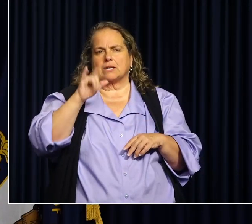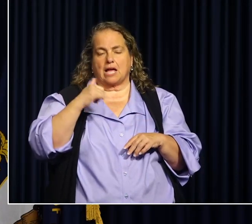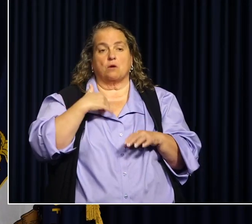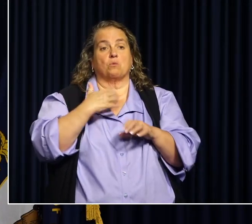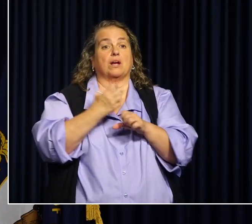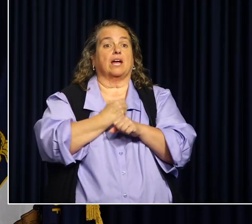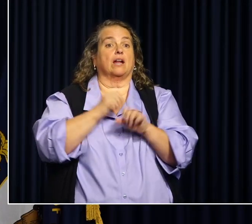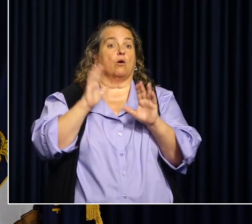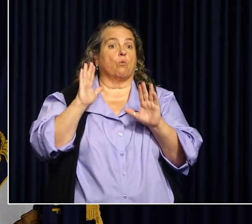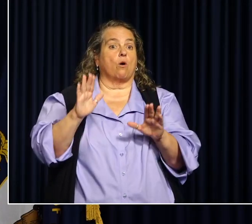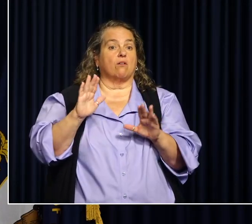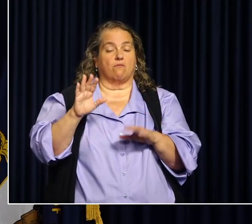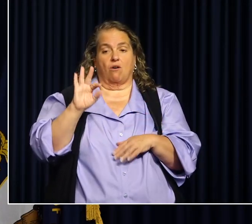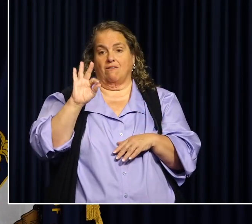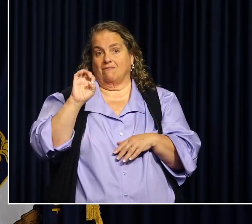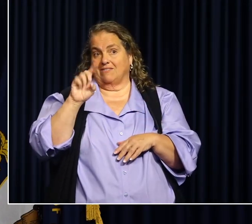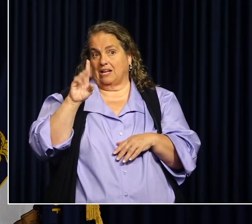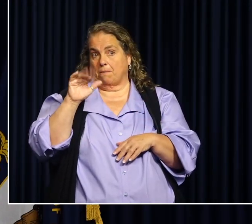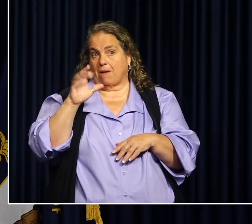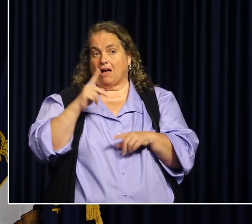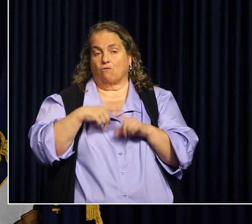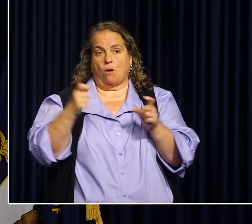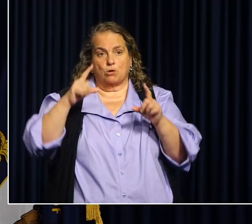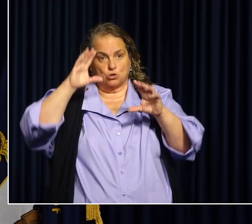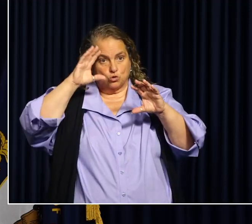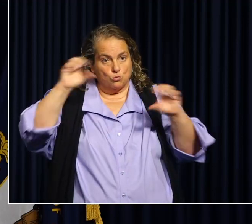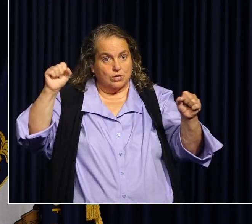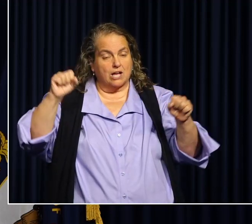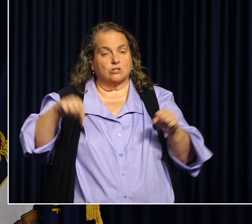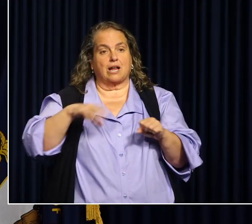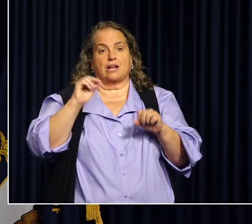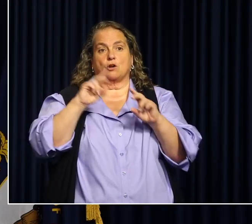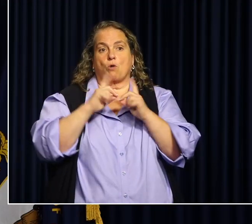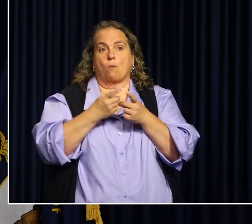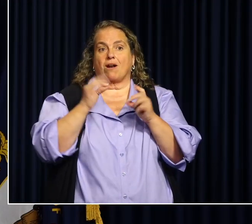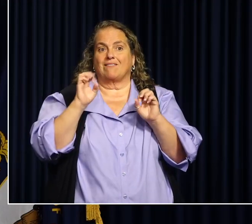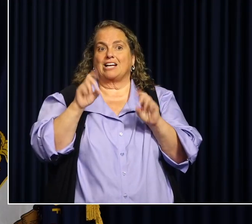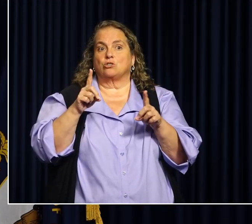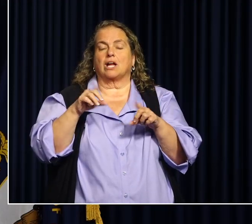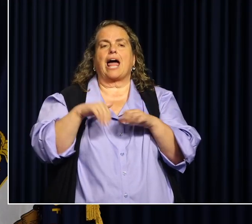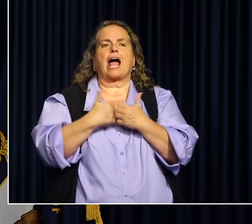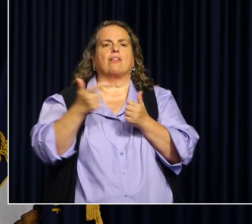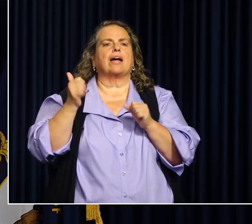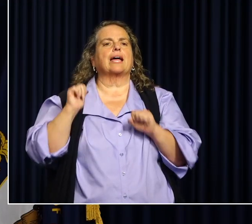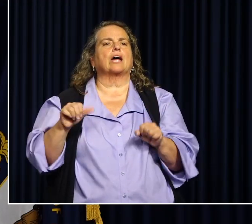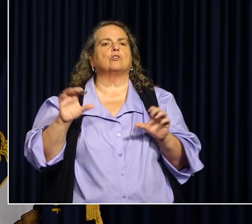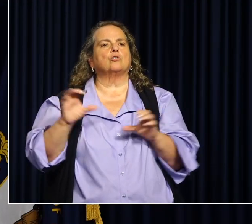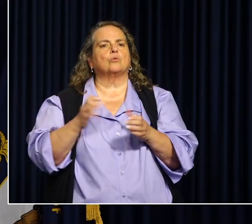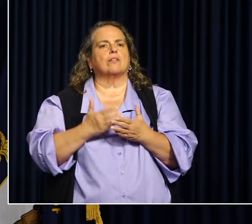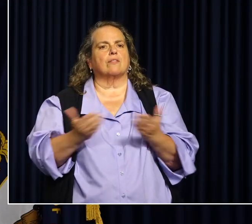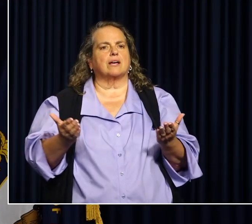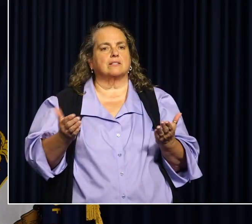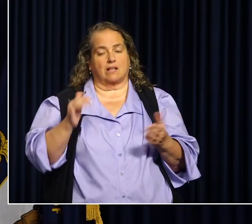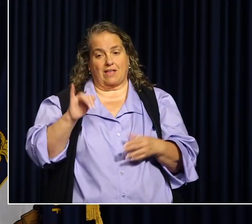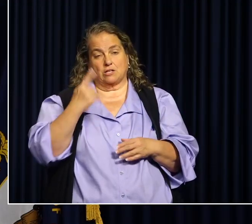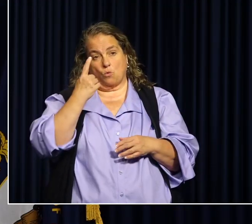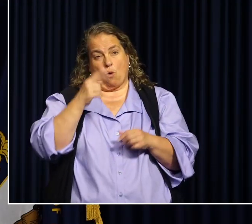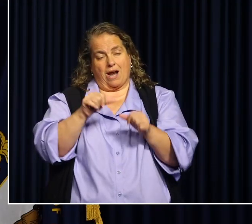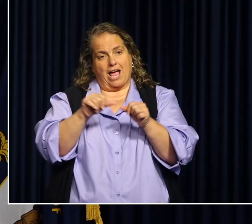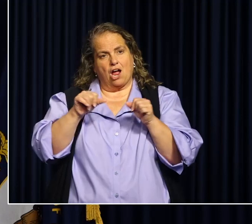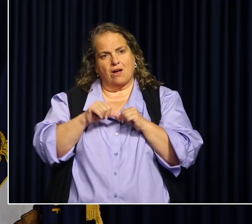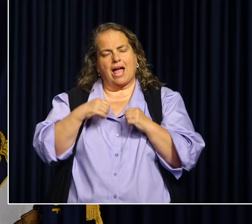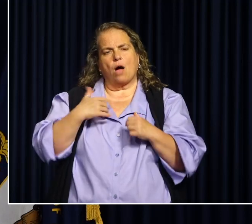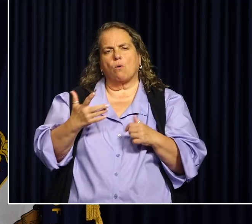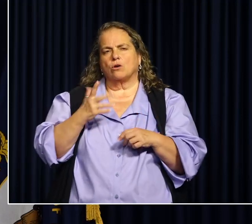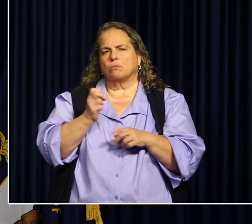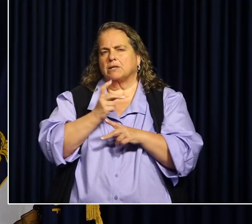feedback from KDE and from the superintendents on how they can do things. This is an area that I want to be humble, not just to the virus, but also